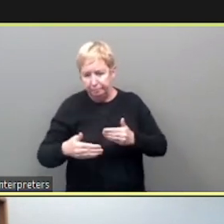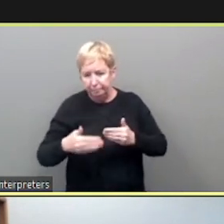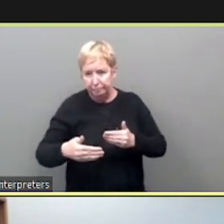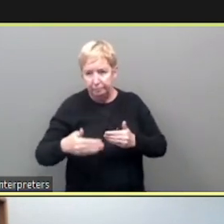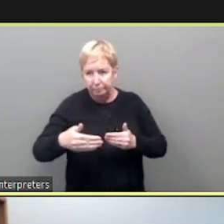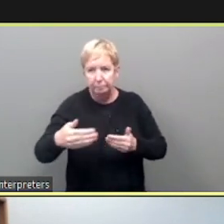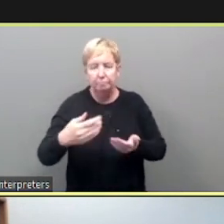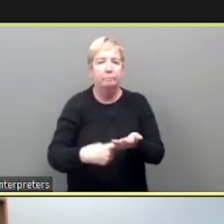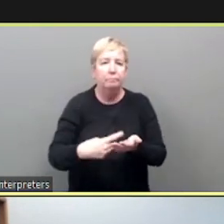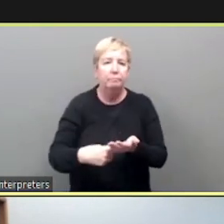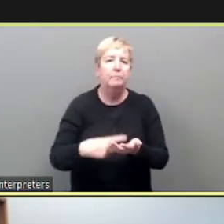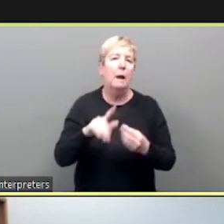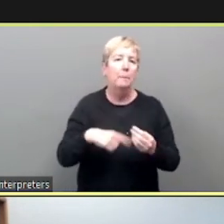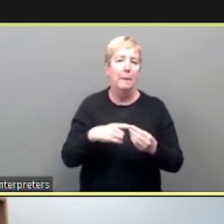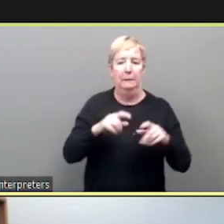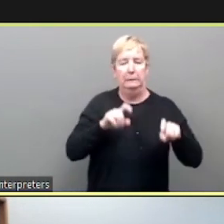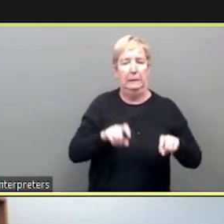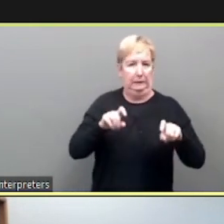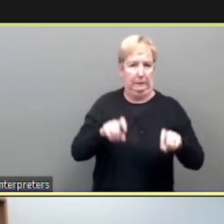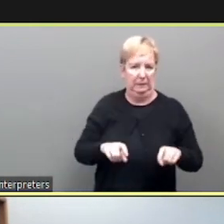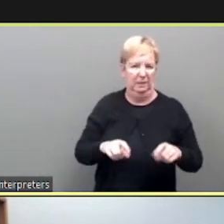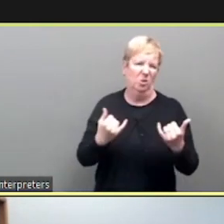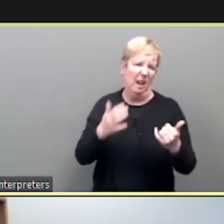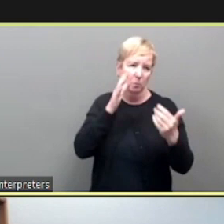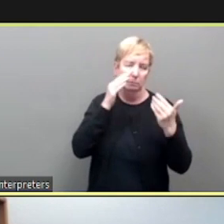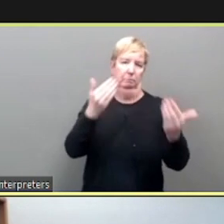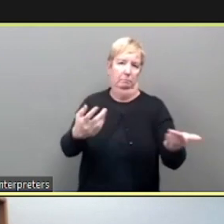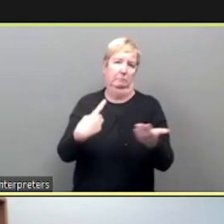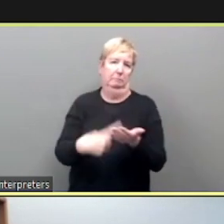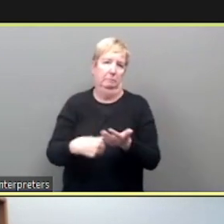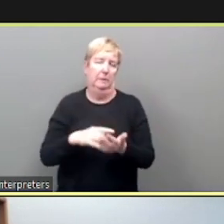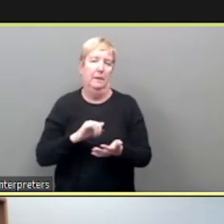testing, and let's go ahead and go to the next slide.